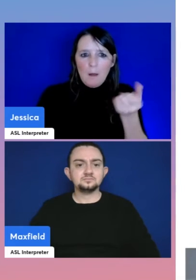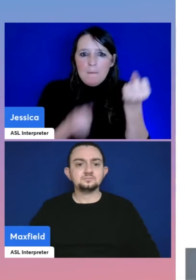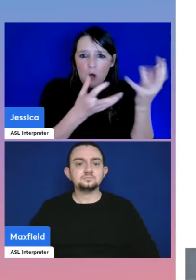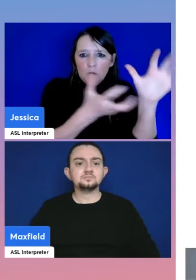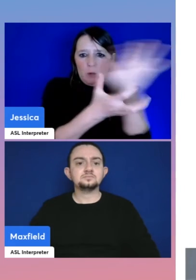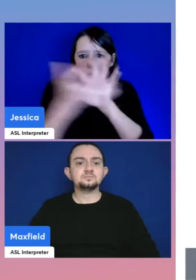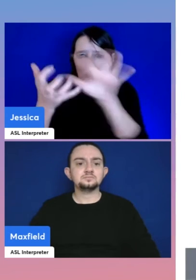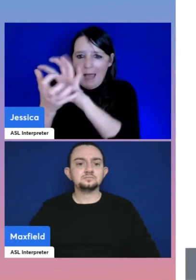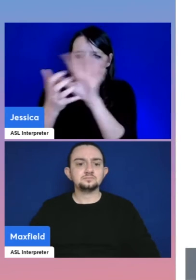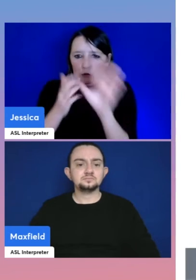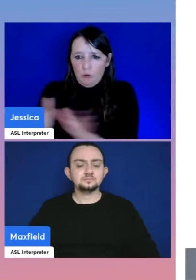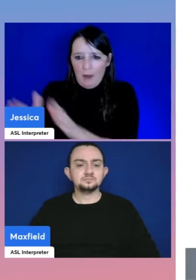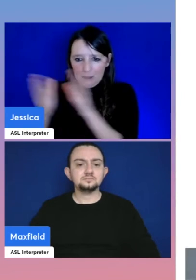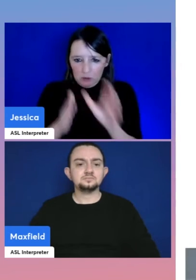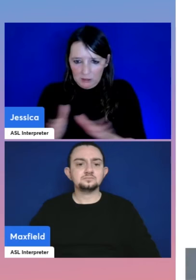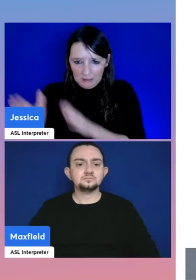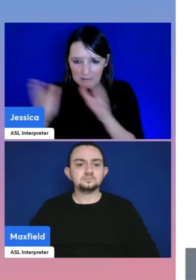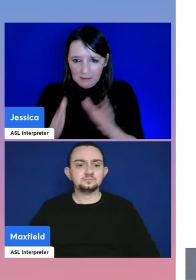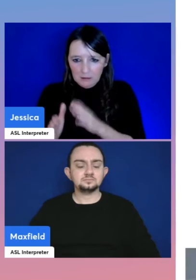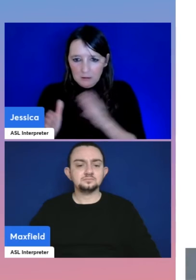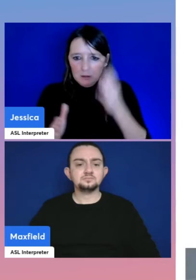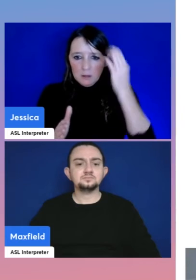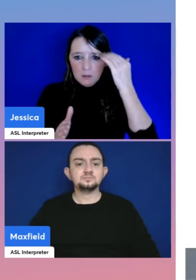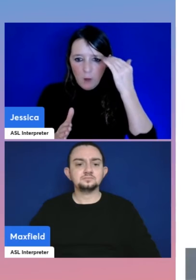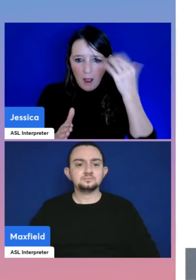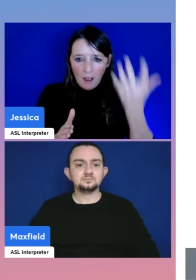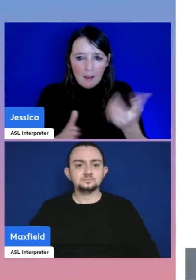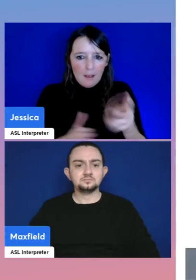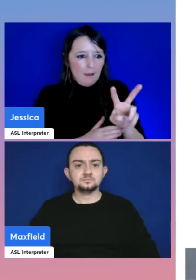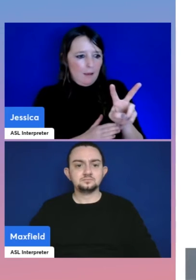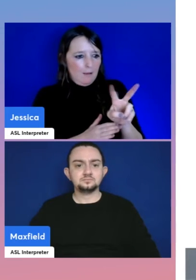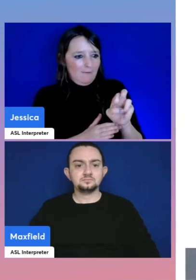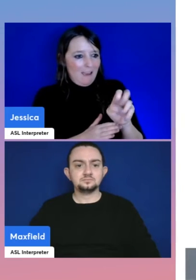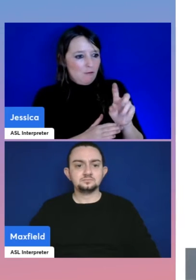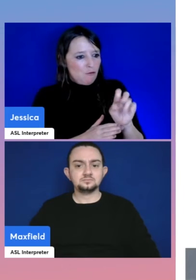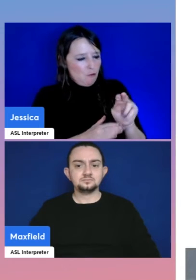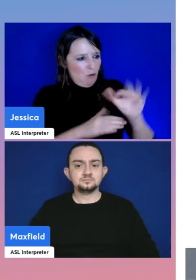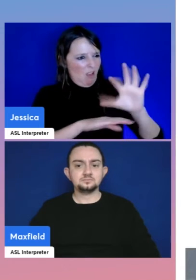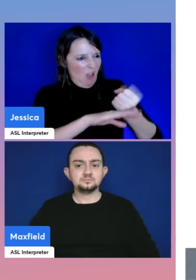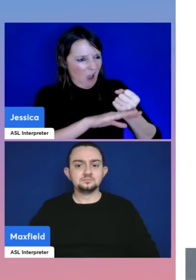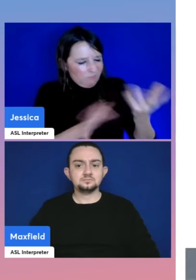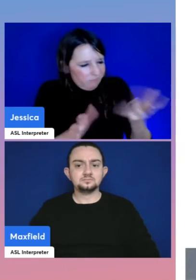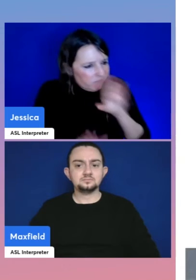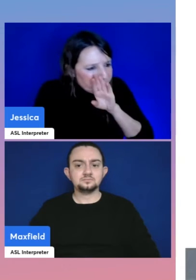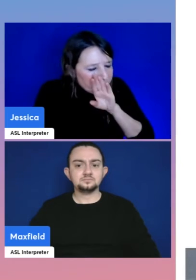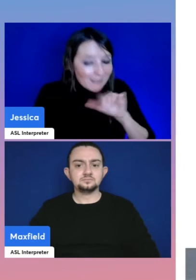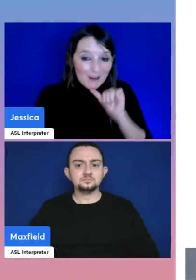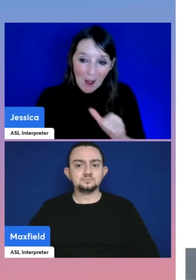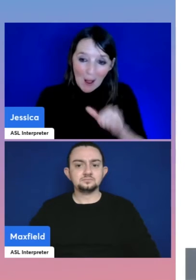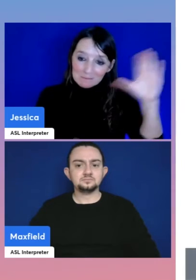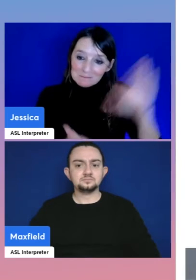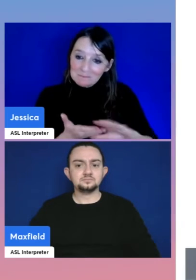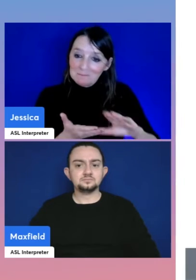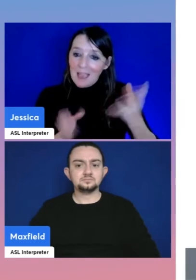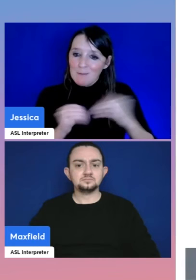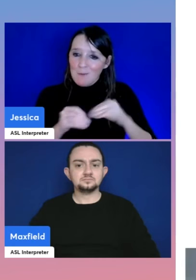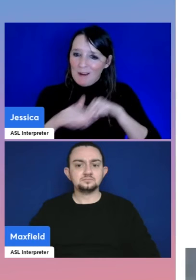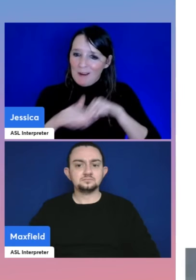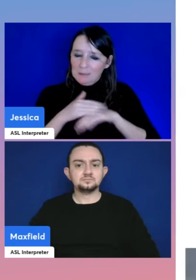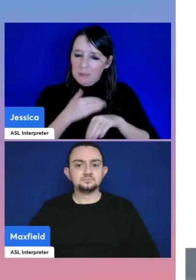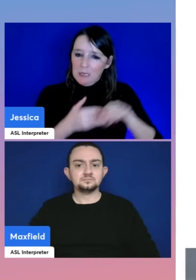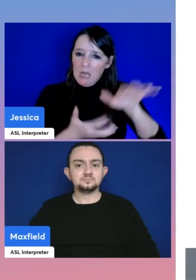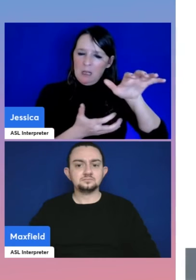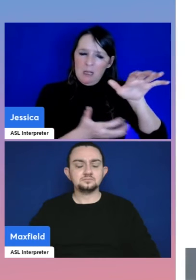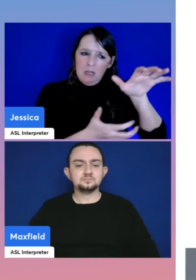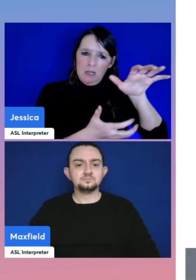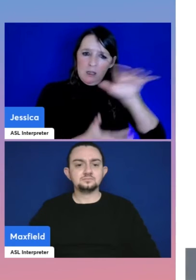it mitigates a vendor lock-in and provides more flexibility. Unlike cloud-specific solutions, the